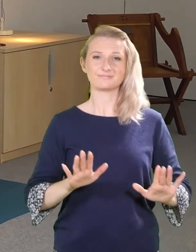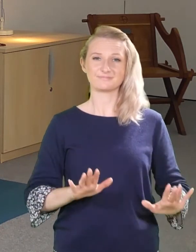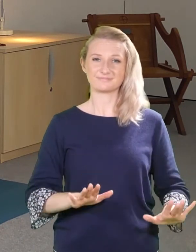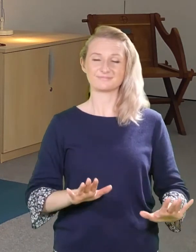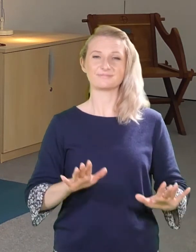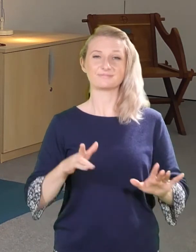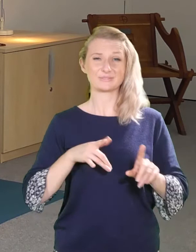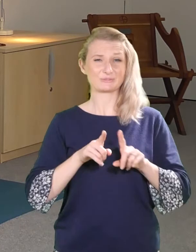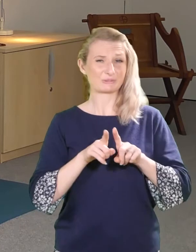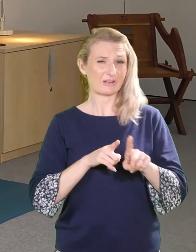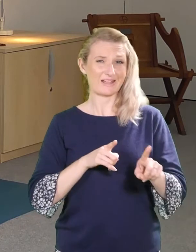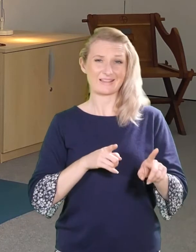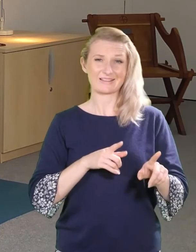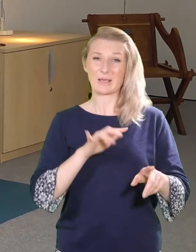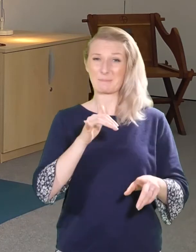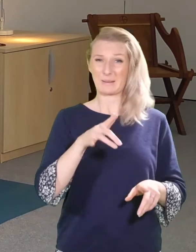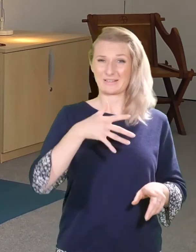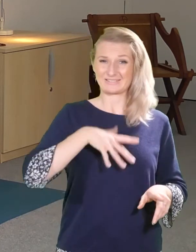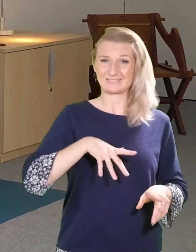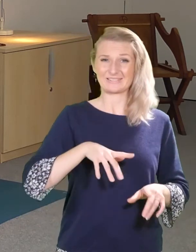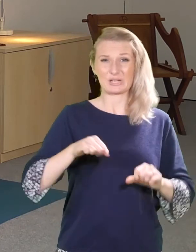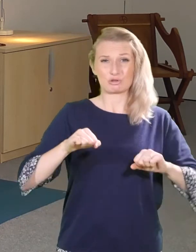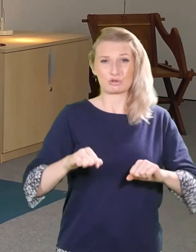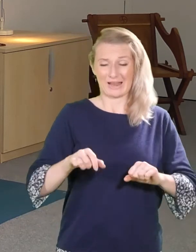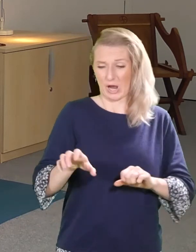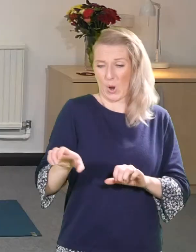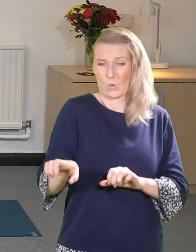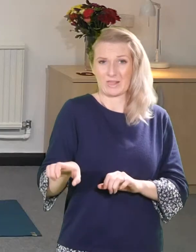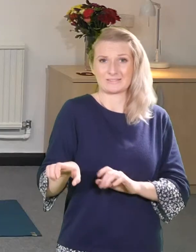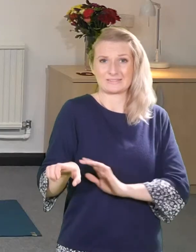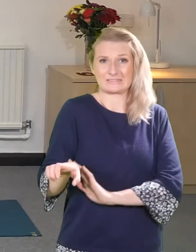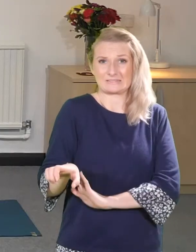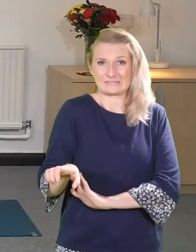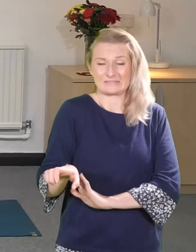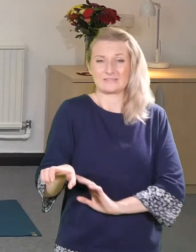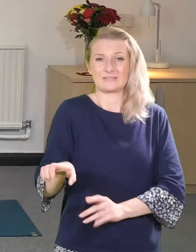have a chair handy, you could hold on to something if you need a bit of support.